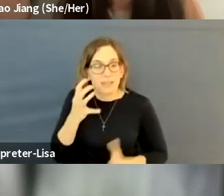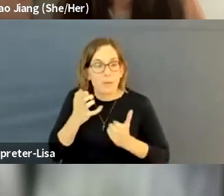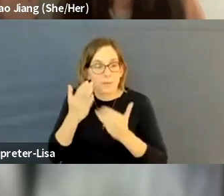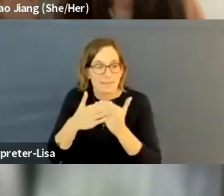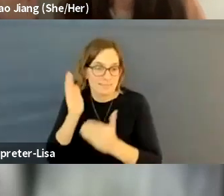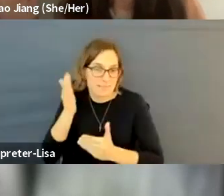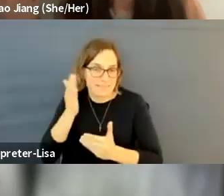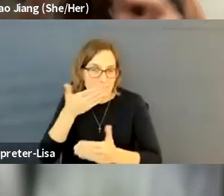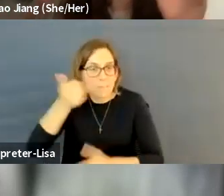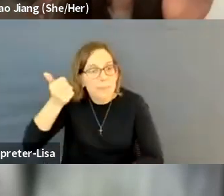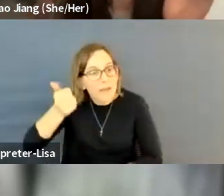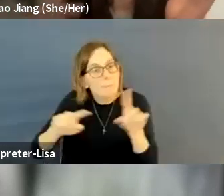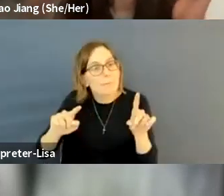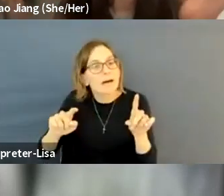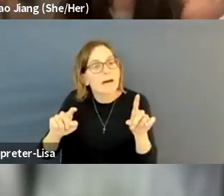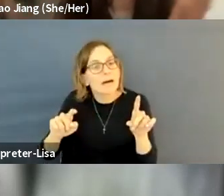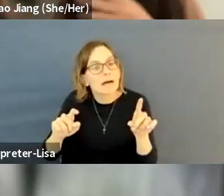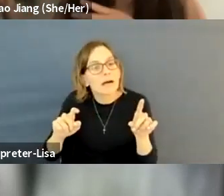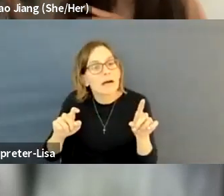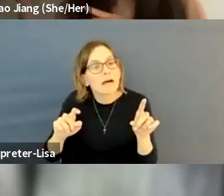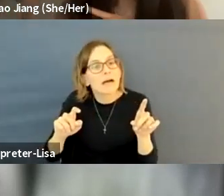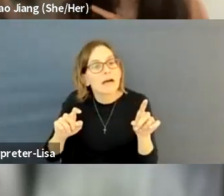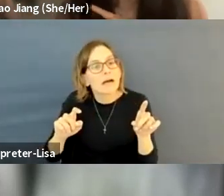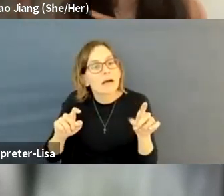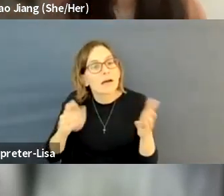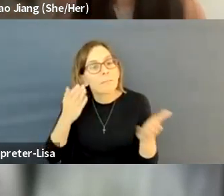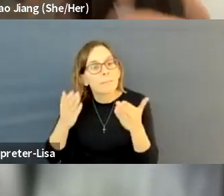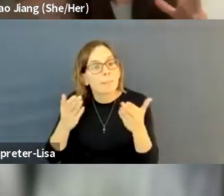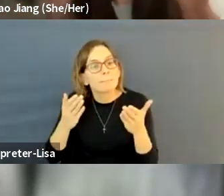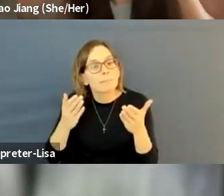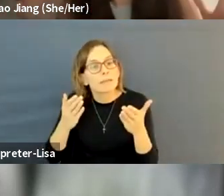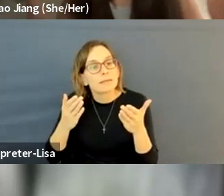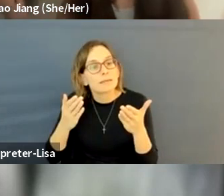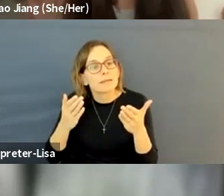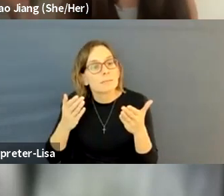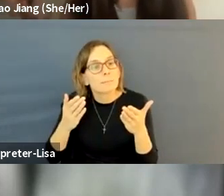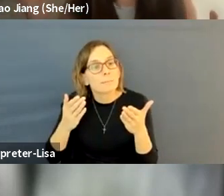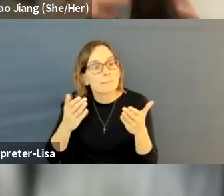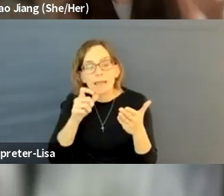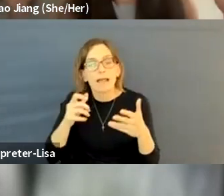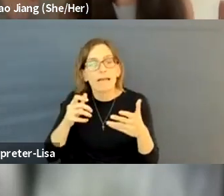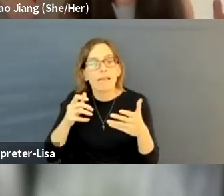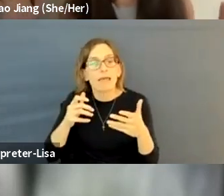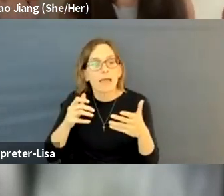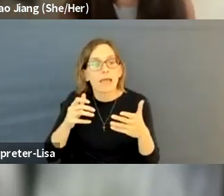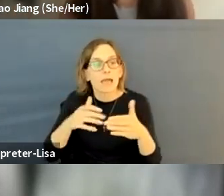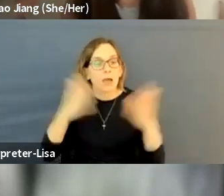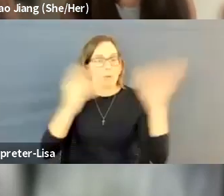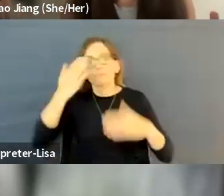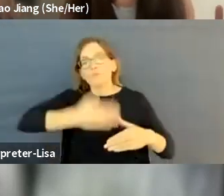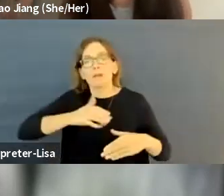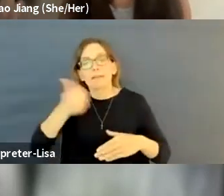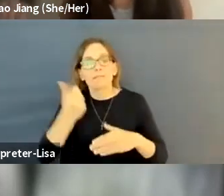better. But I wouldn't appreciate people just point out me like a when I was presenting or like in front of everyone else,